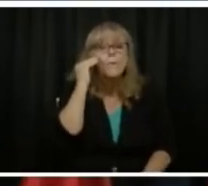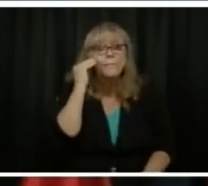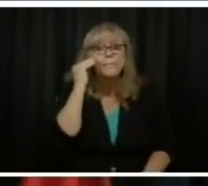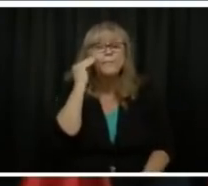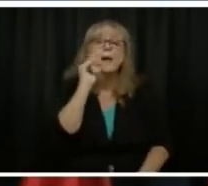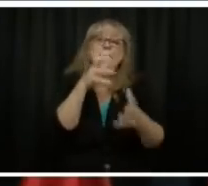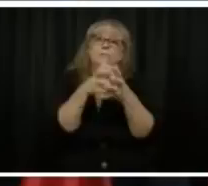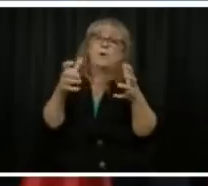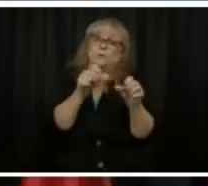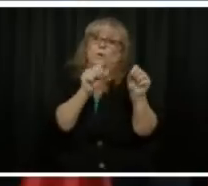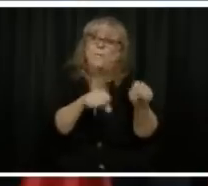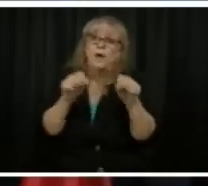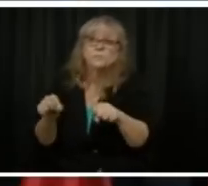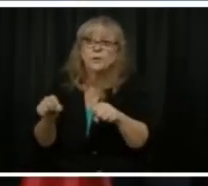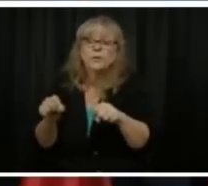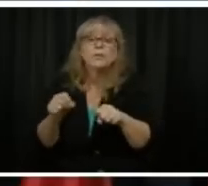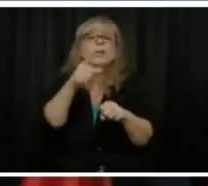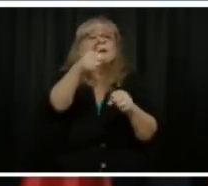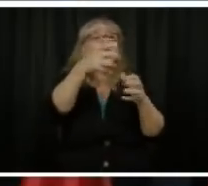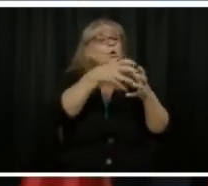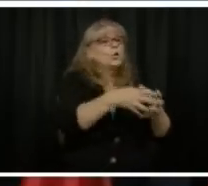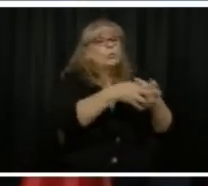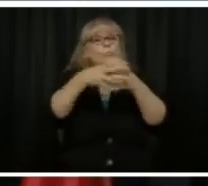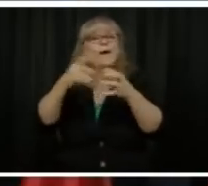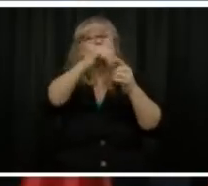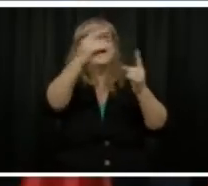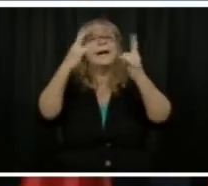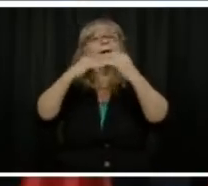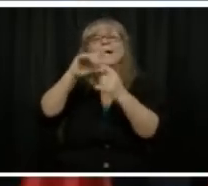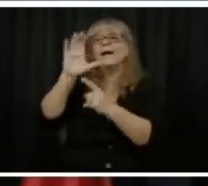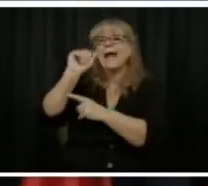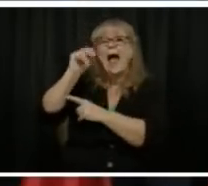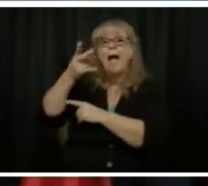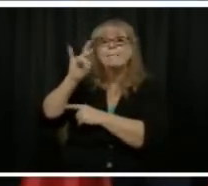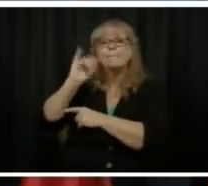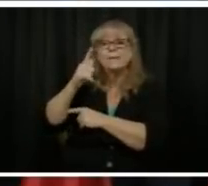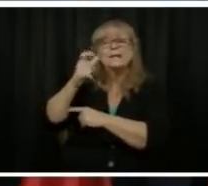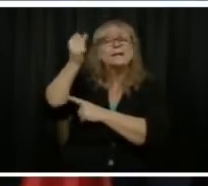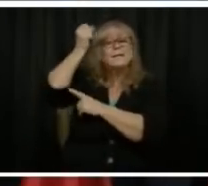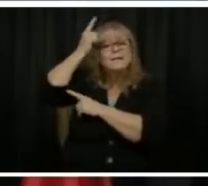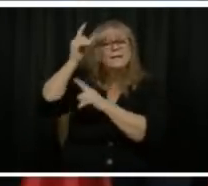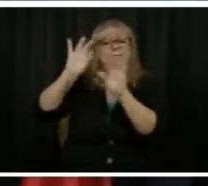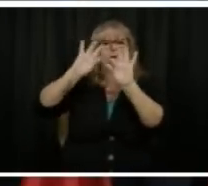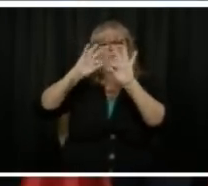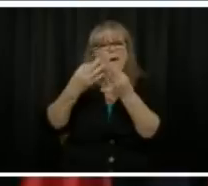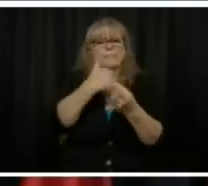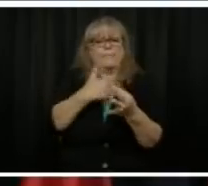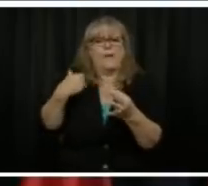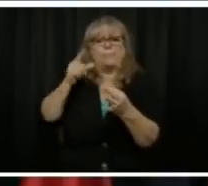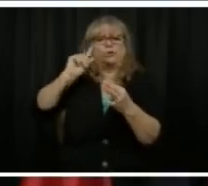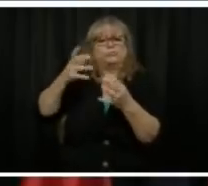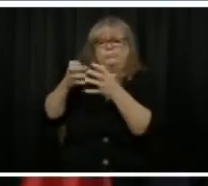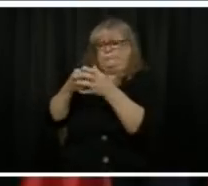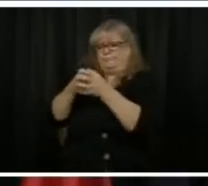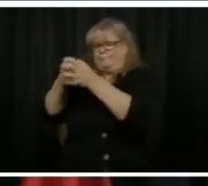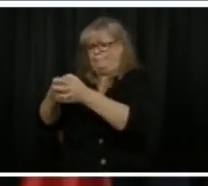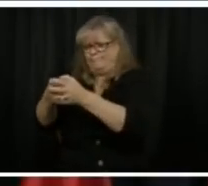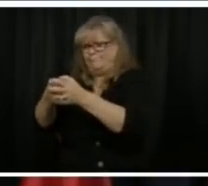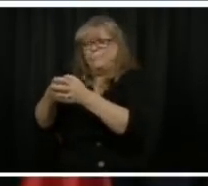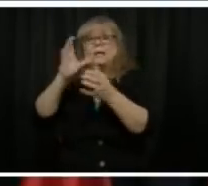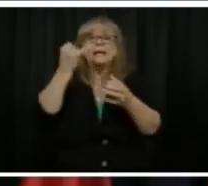hiking, go with your household or at most one other household and try to be 6 feet away from others. Just having one or two people over instead of a